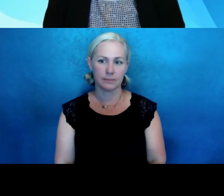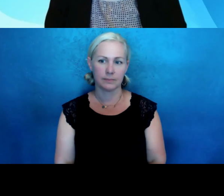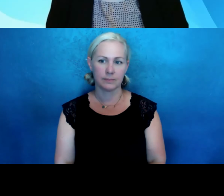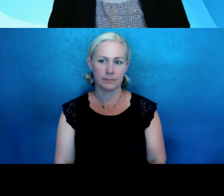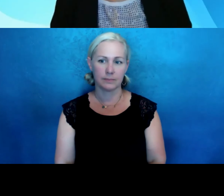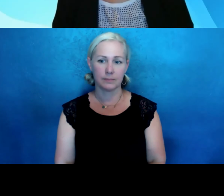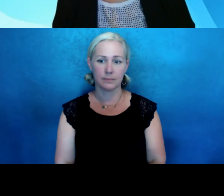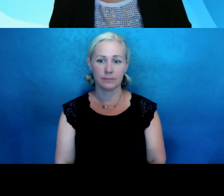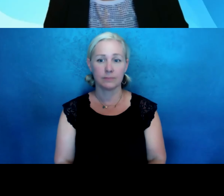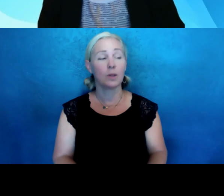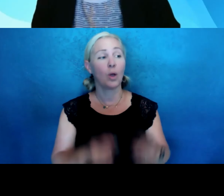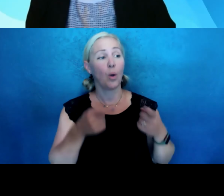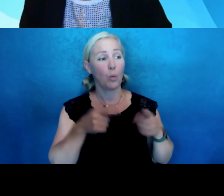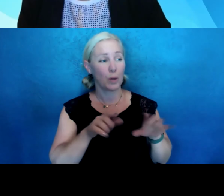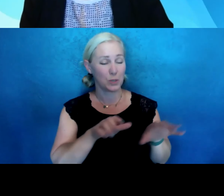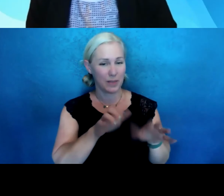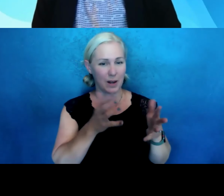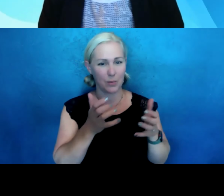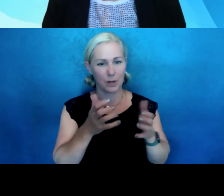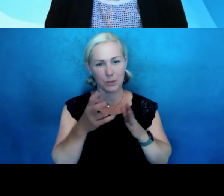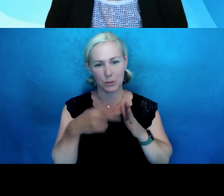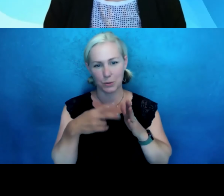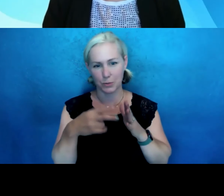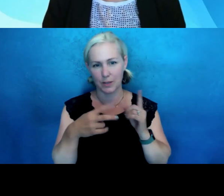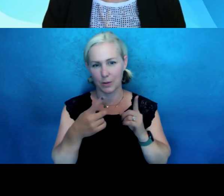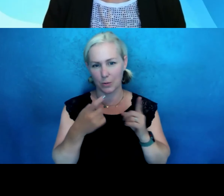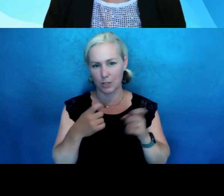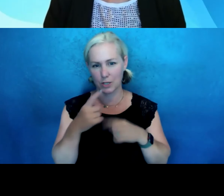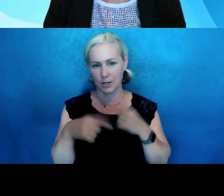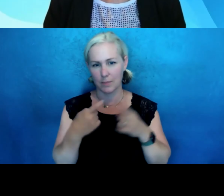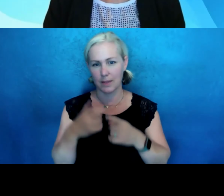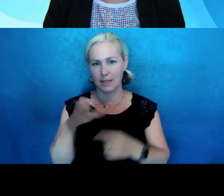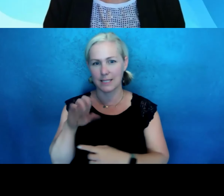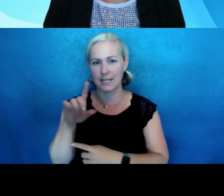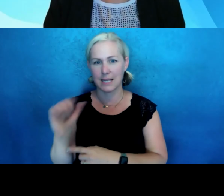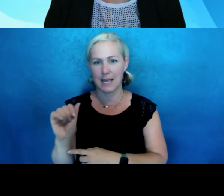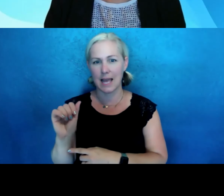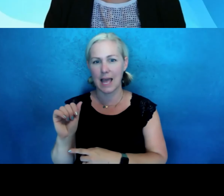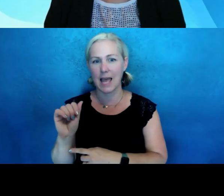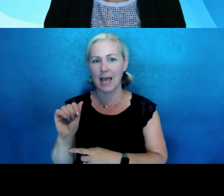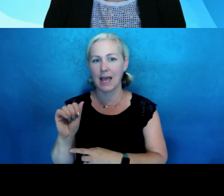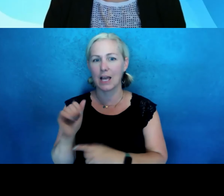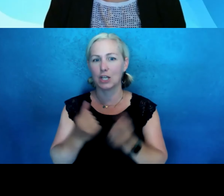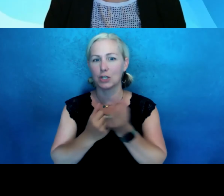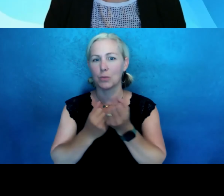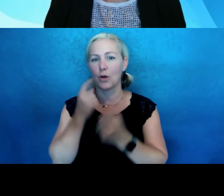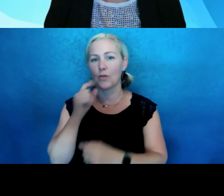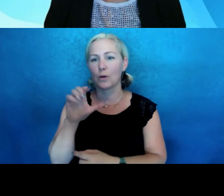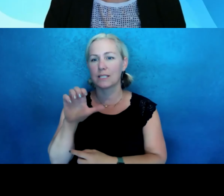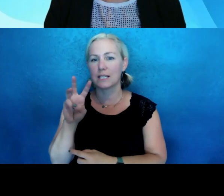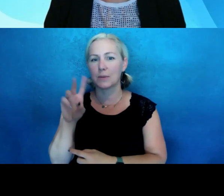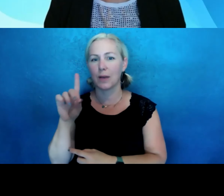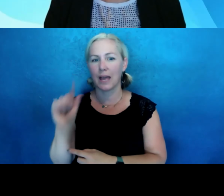While you're doing that, I want to just read Will Tipp's question about does CDA support the CWDA proposal? So I don't know if anyone's